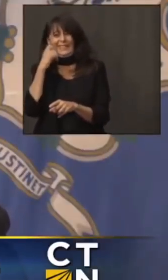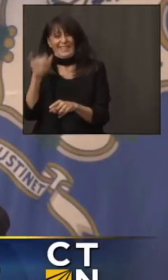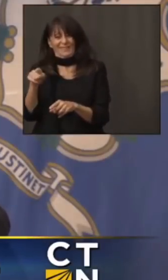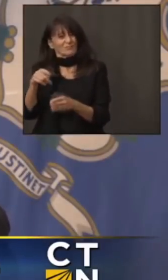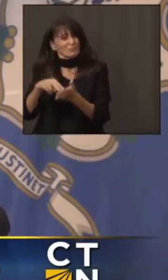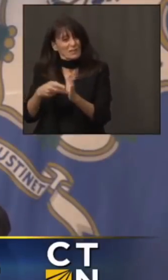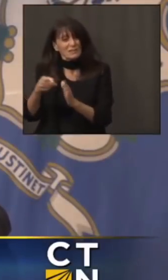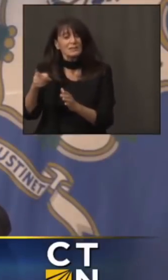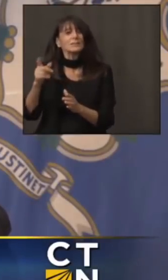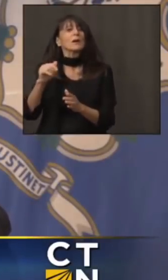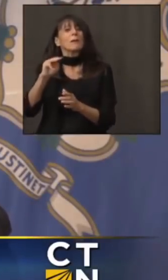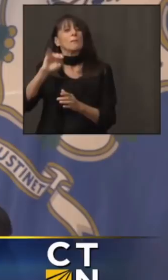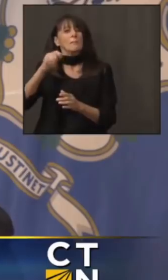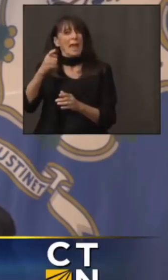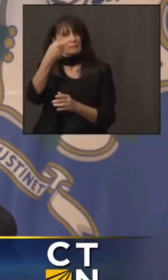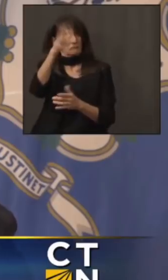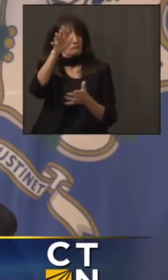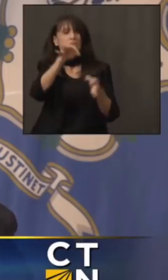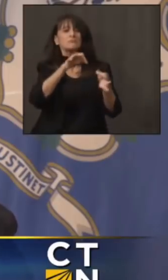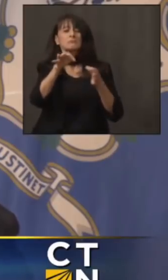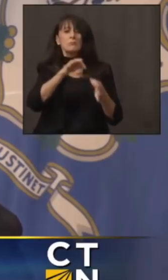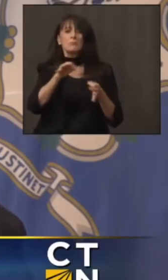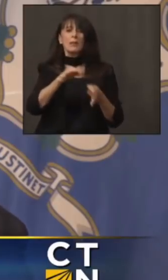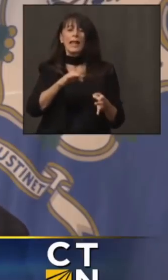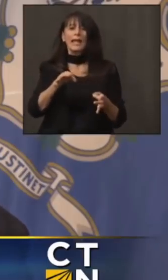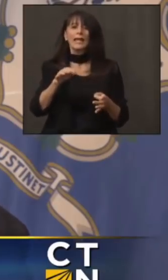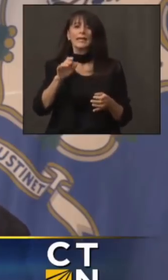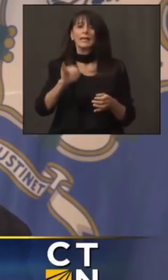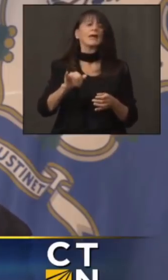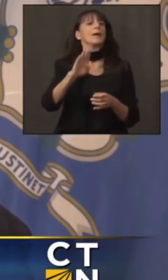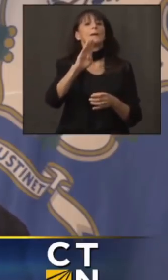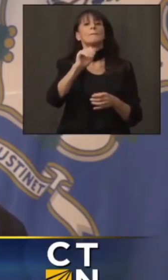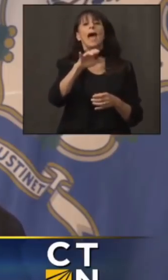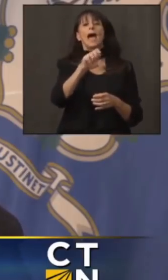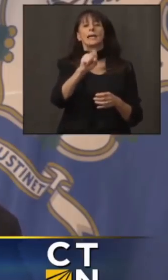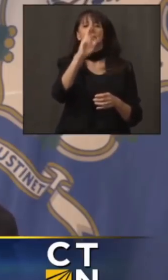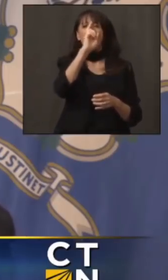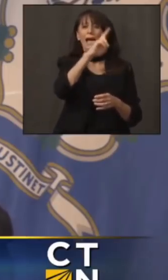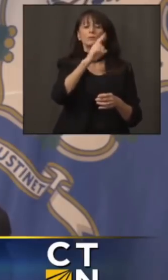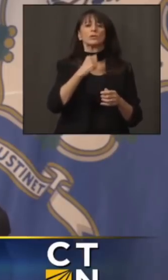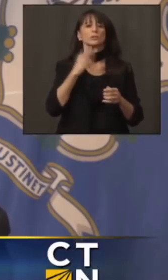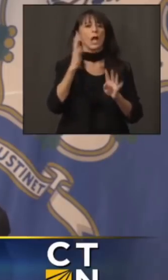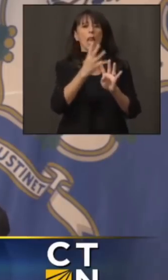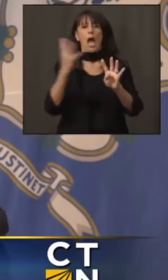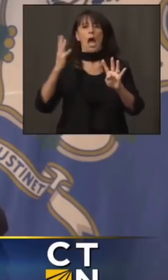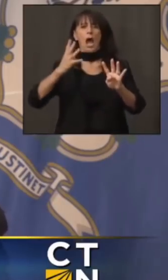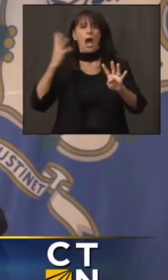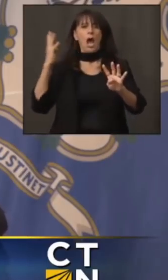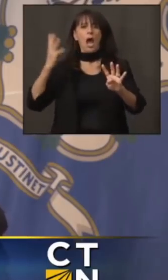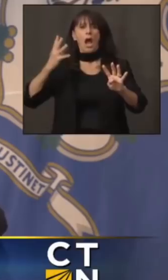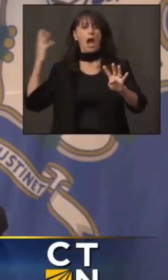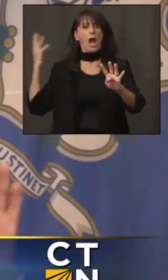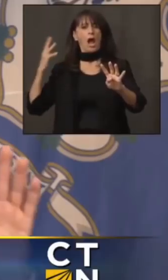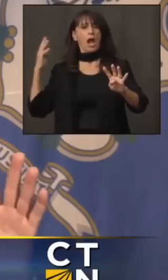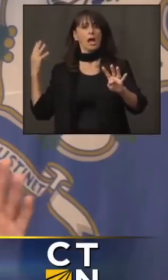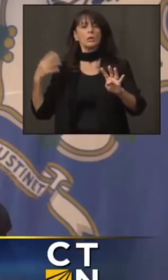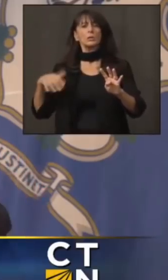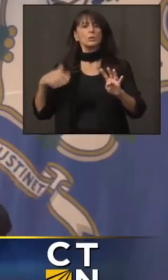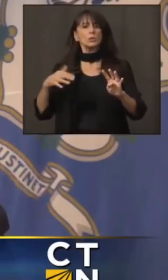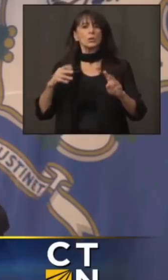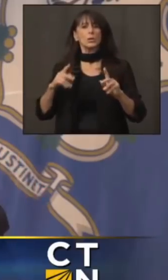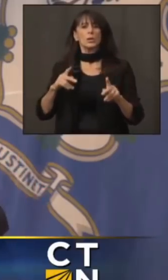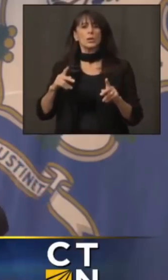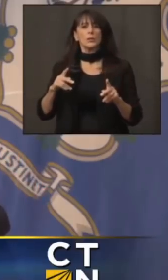about. Max pointed out to me that at in around Bacchus Hospital there were lines of people waiting to get tested. If people were ever a